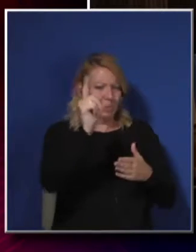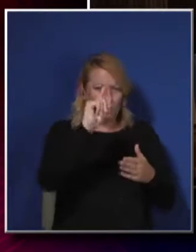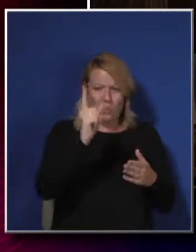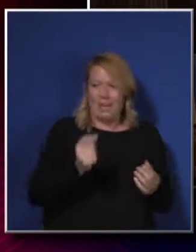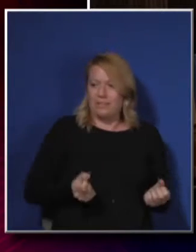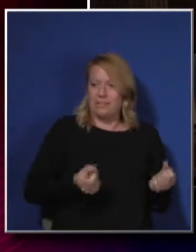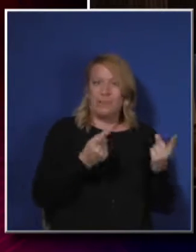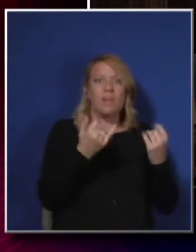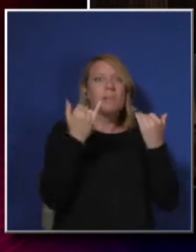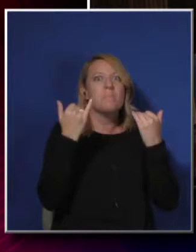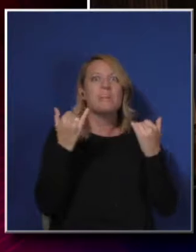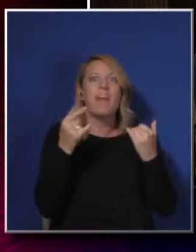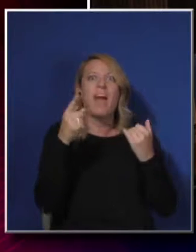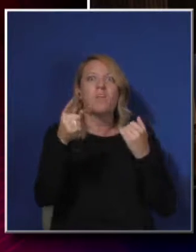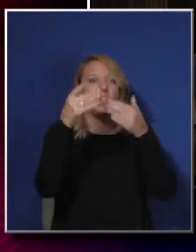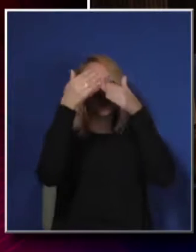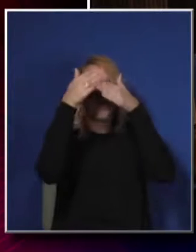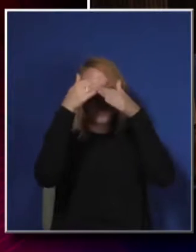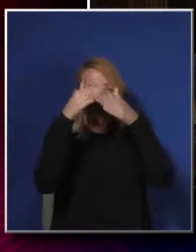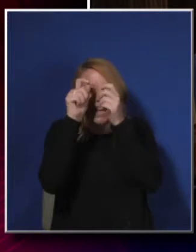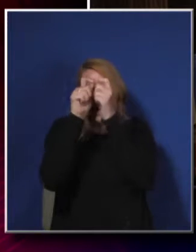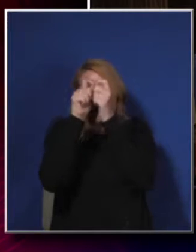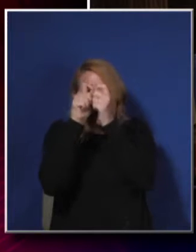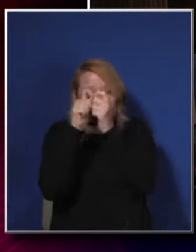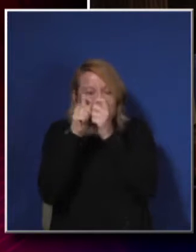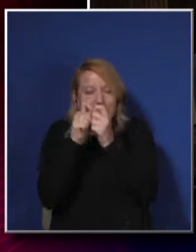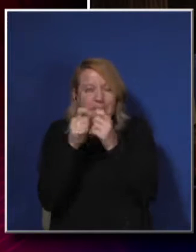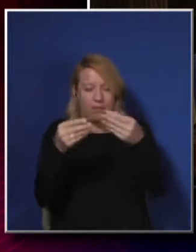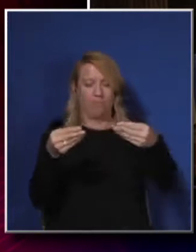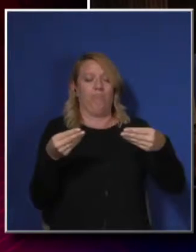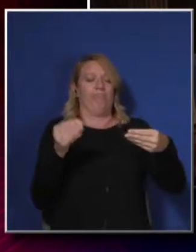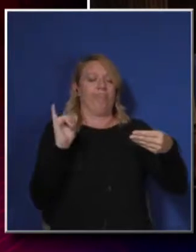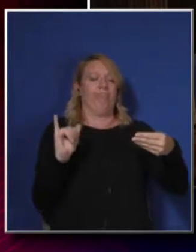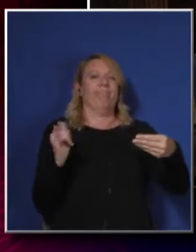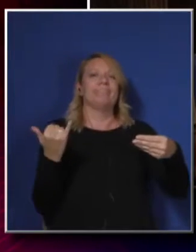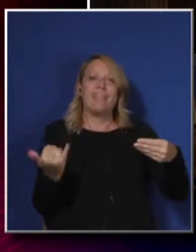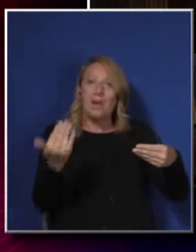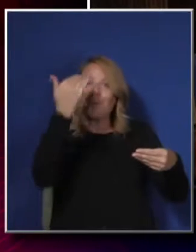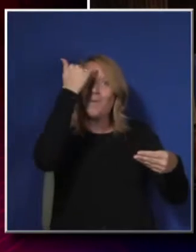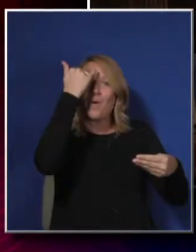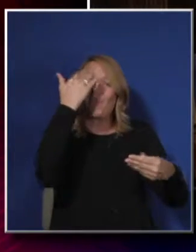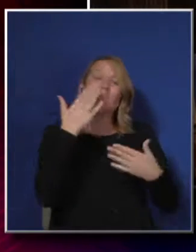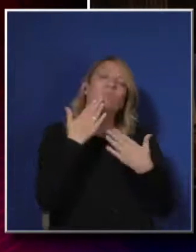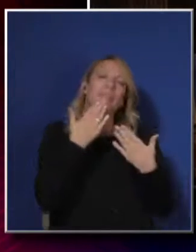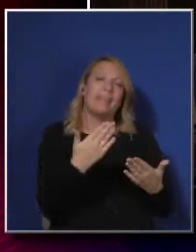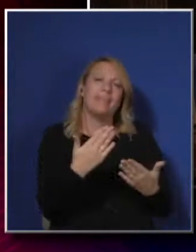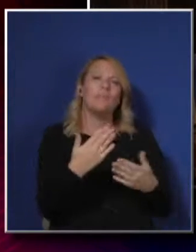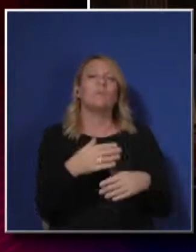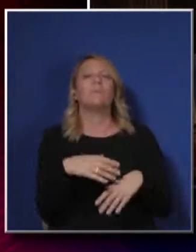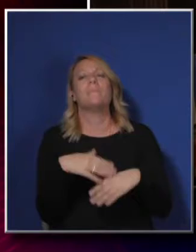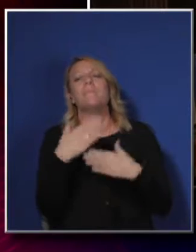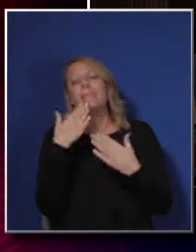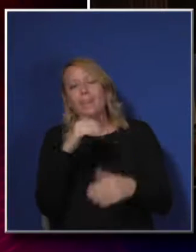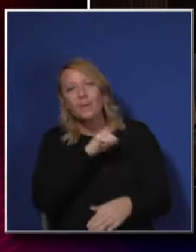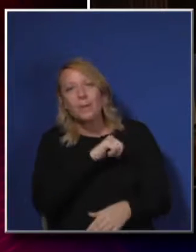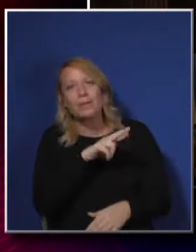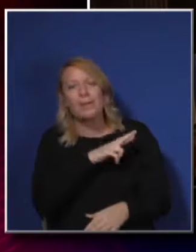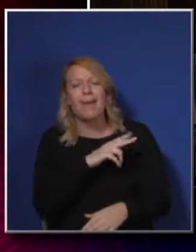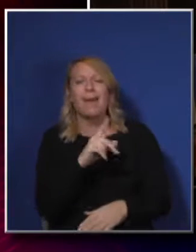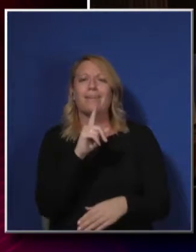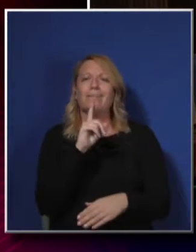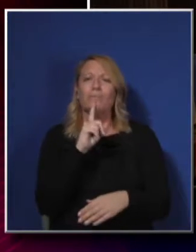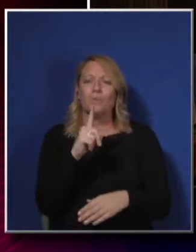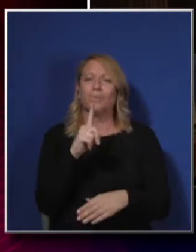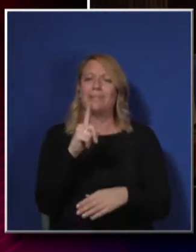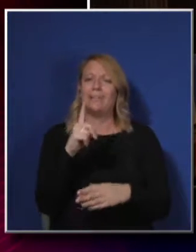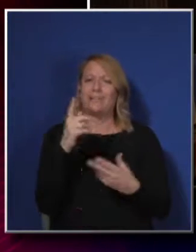the detail where it goes now. And thank you very much. And thank you, Annette, for having the foresight to put somebody